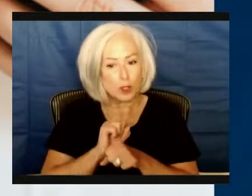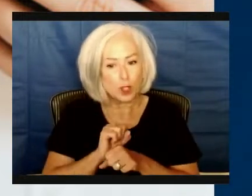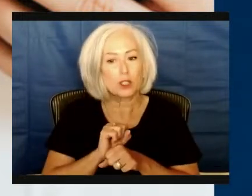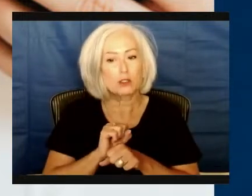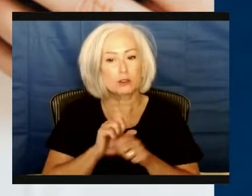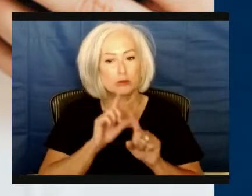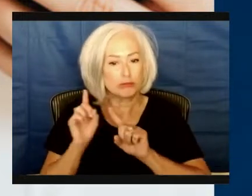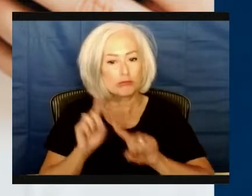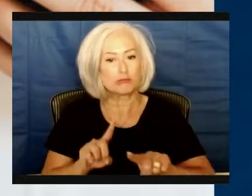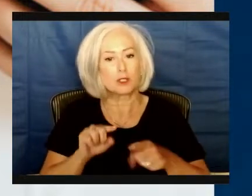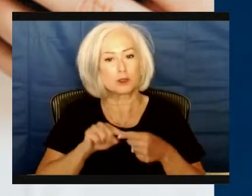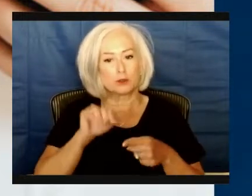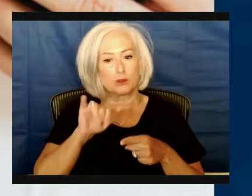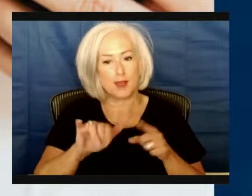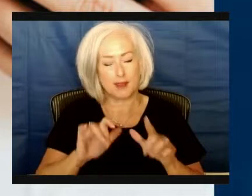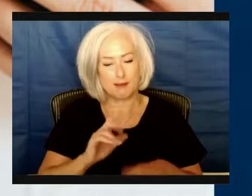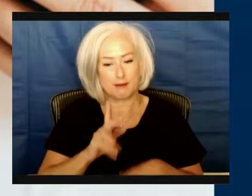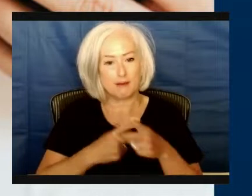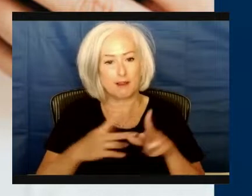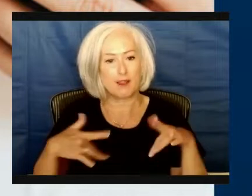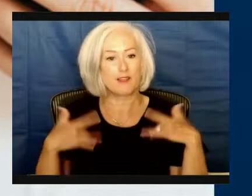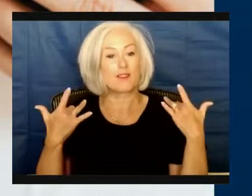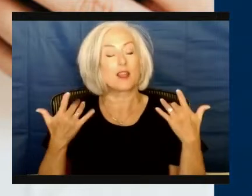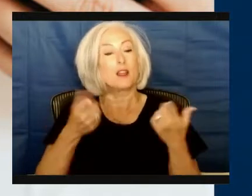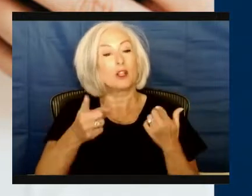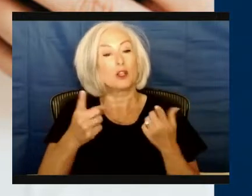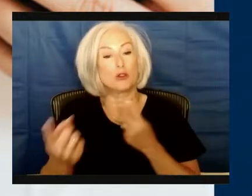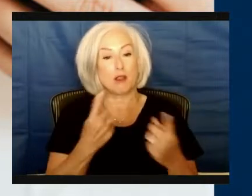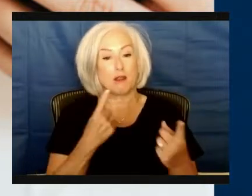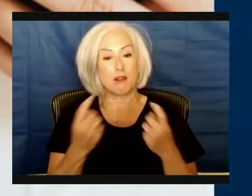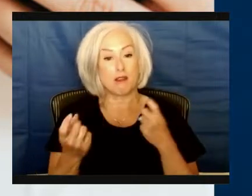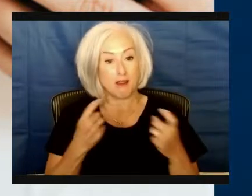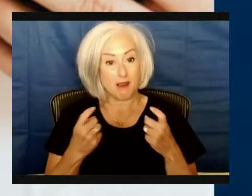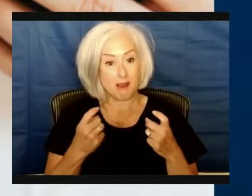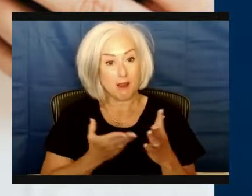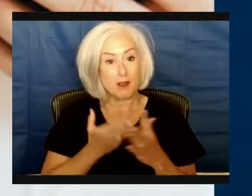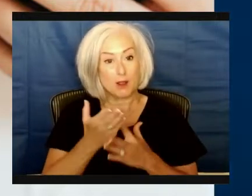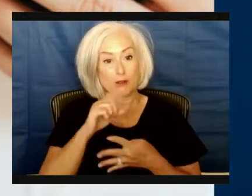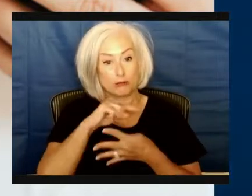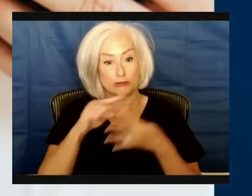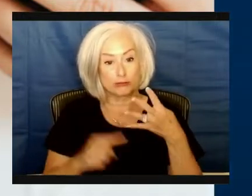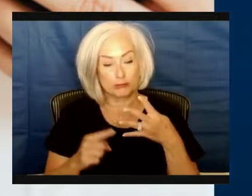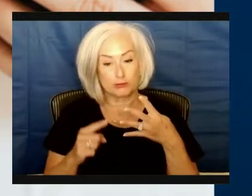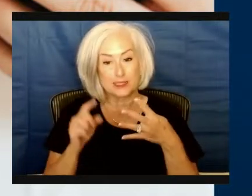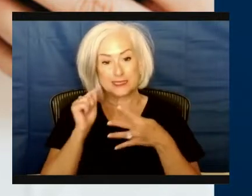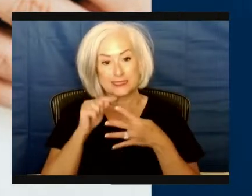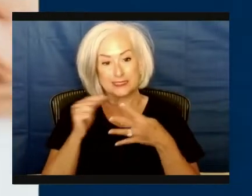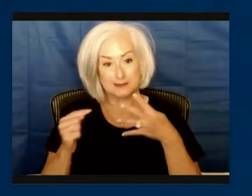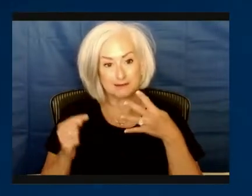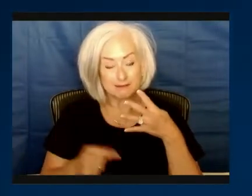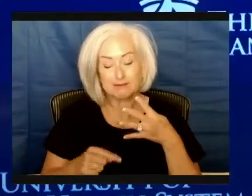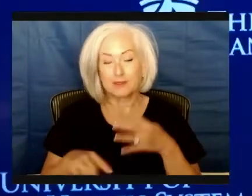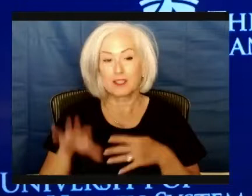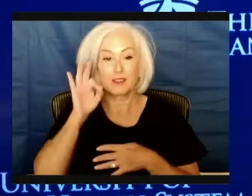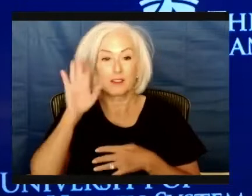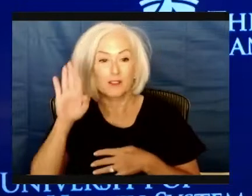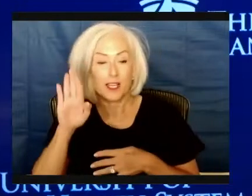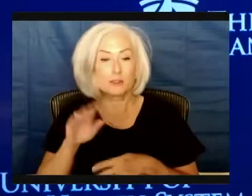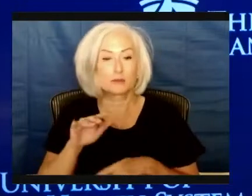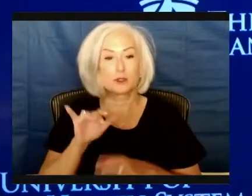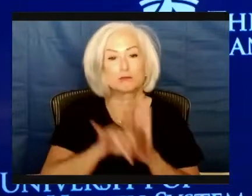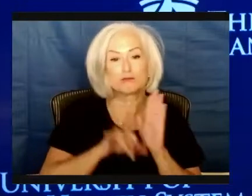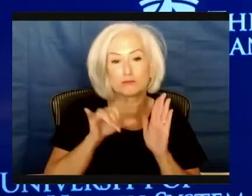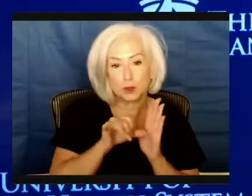YouTube, Facebook, Twitter, and the Medical News Network. The links are right here on your screen. From